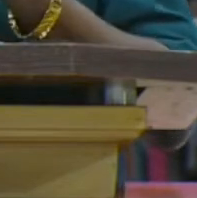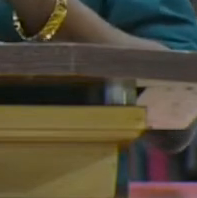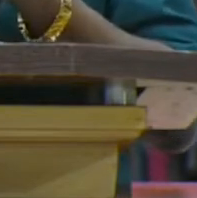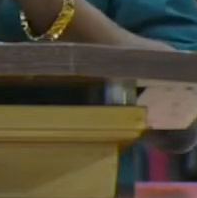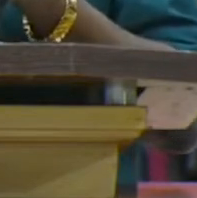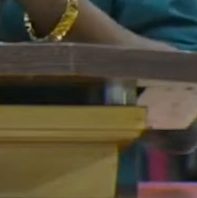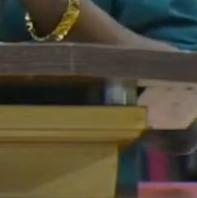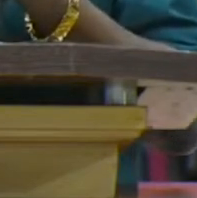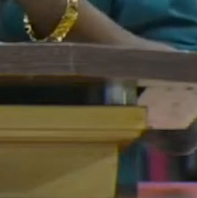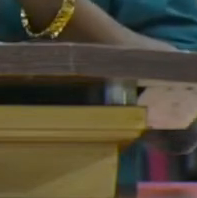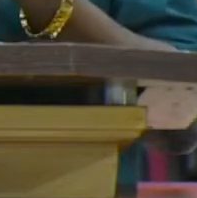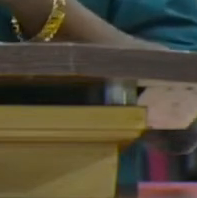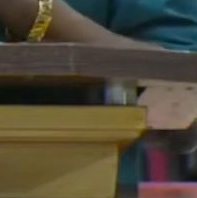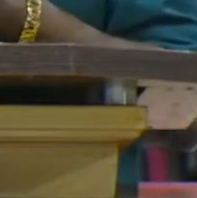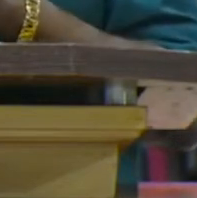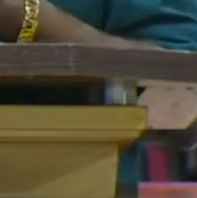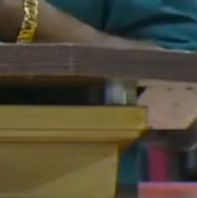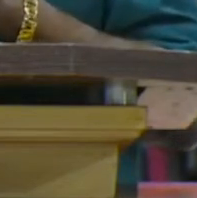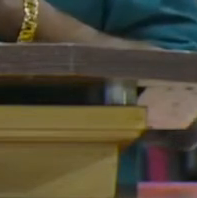their names in the book of